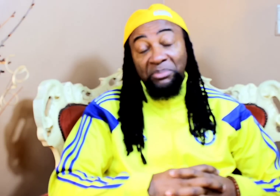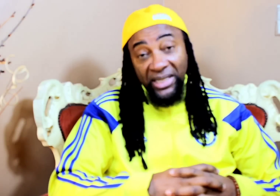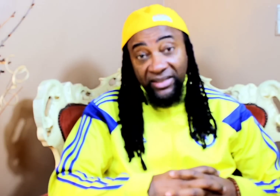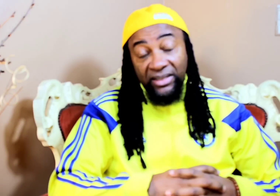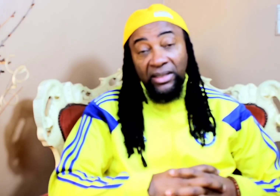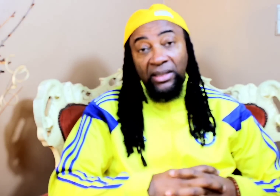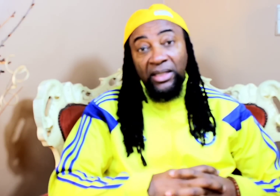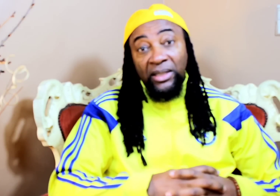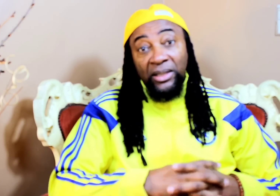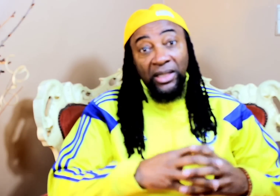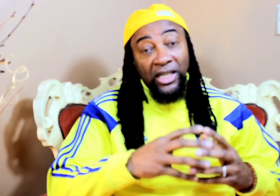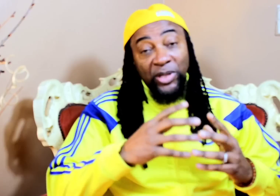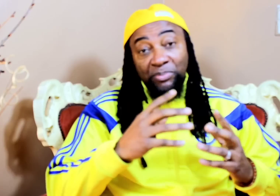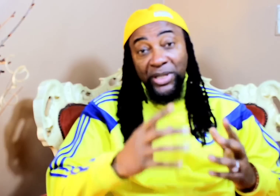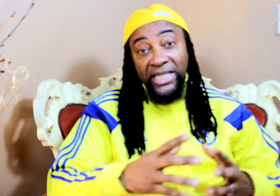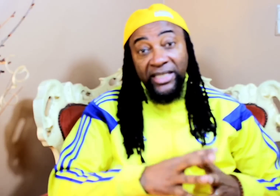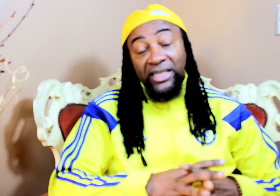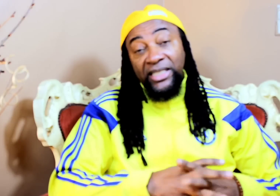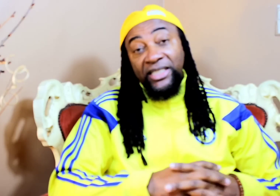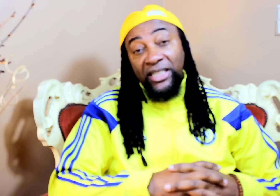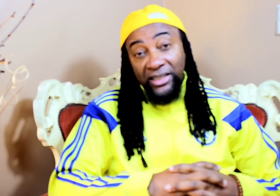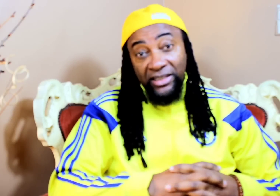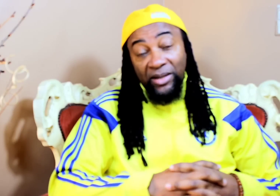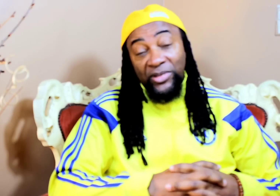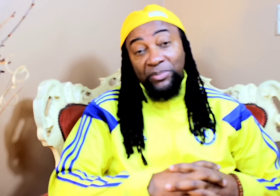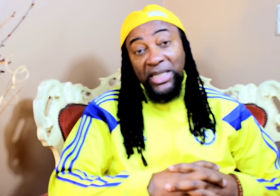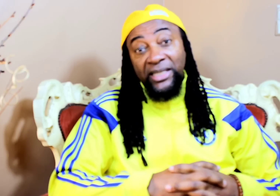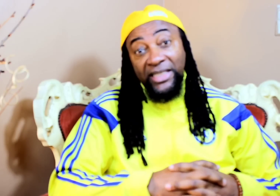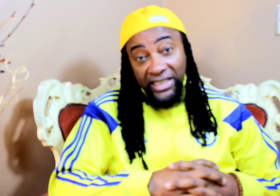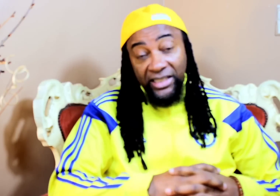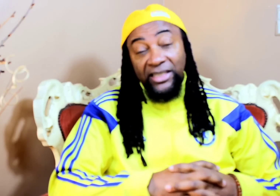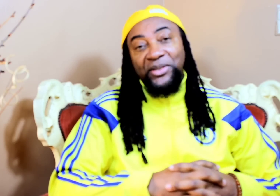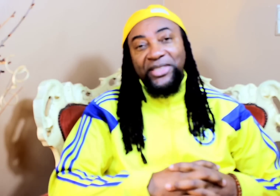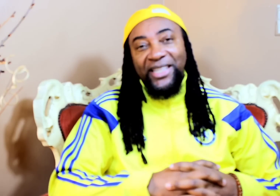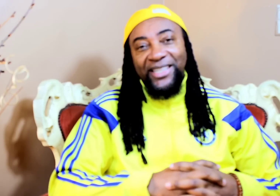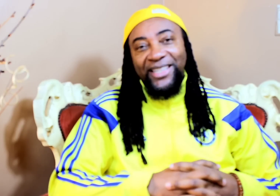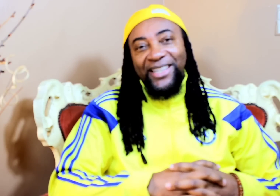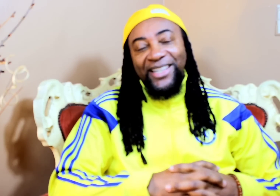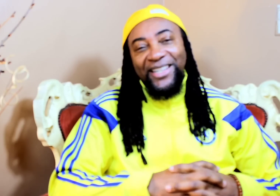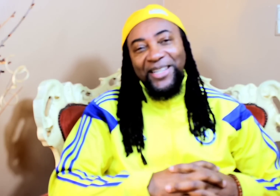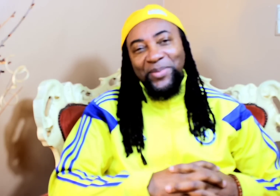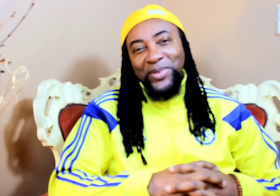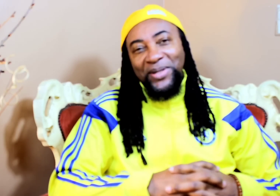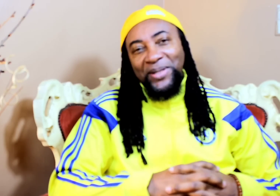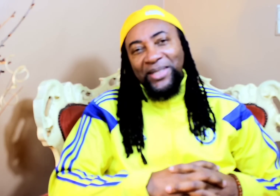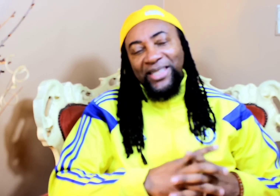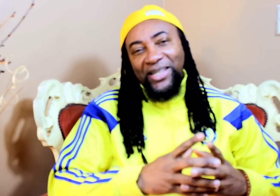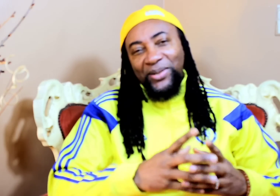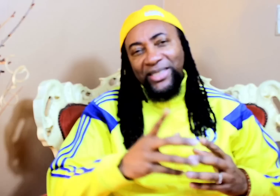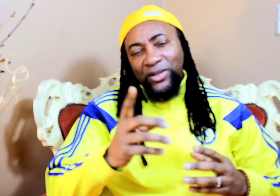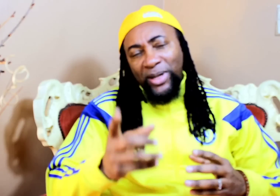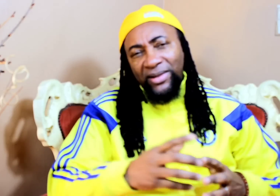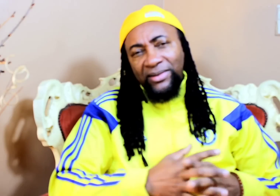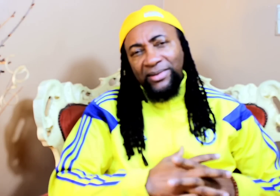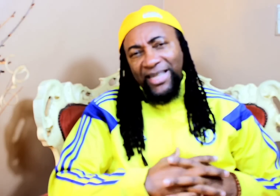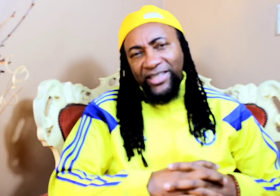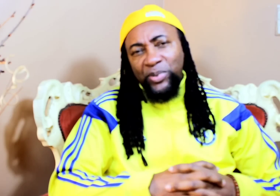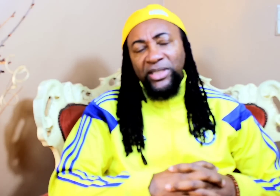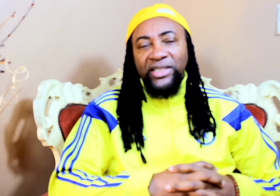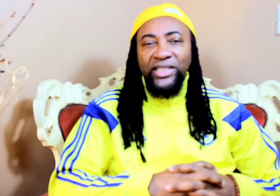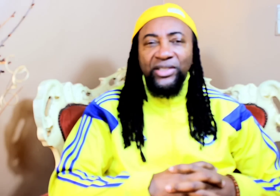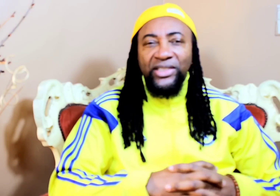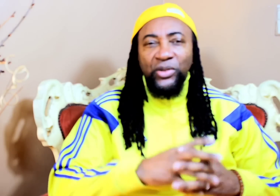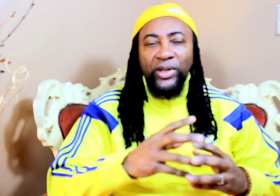government to bits. He beat and he taught them. He beat and teach, as I would say. Now, it's a rather